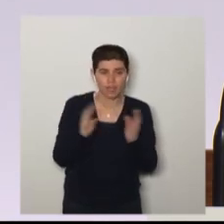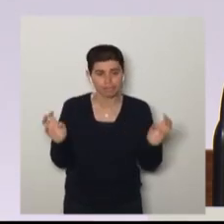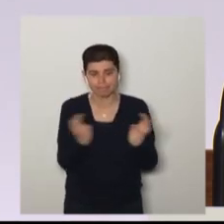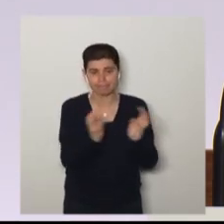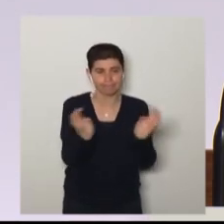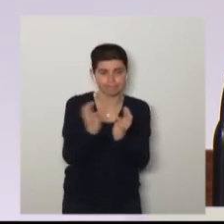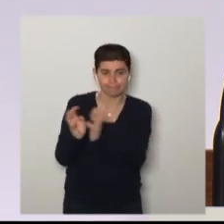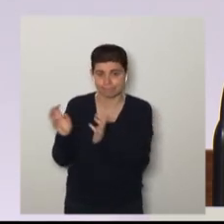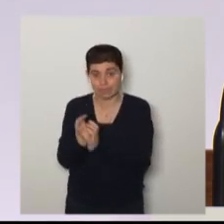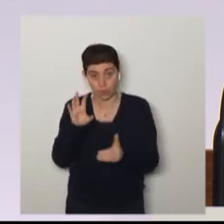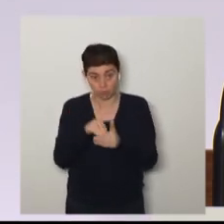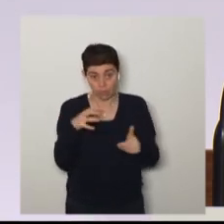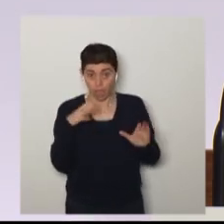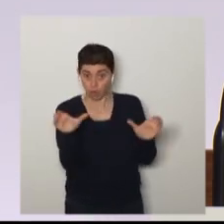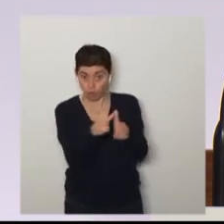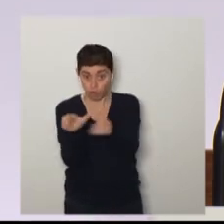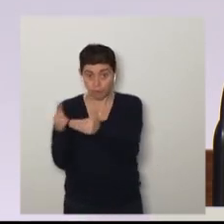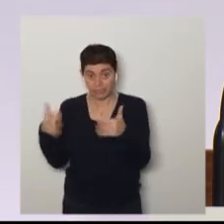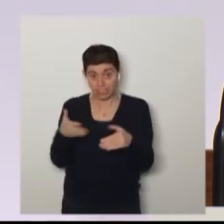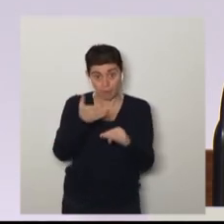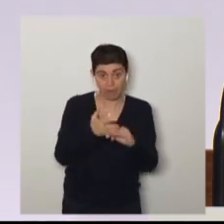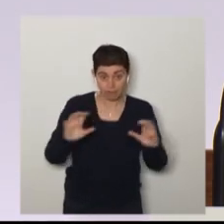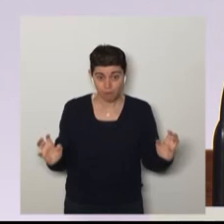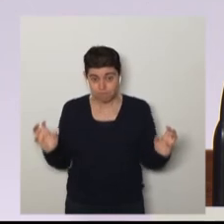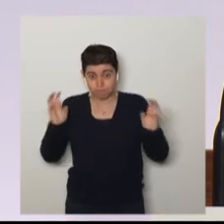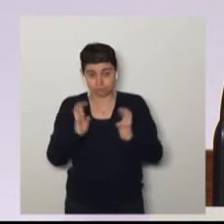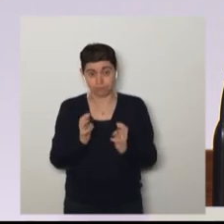of course. So the French have planned